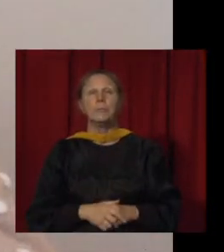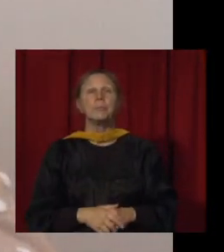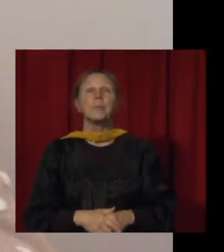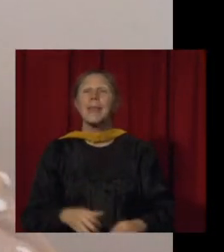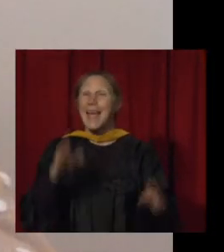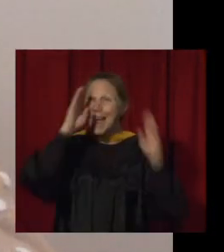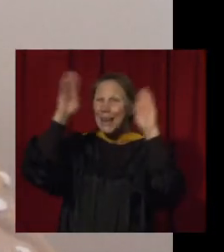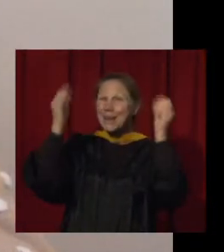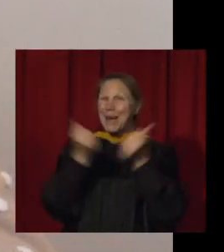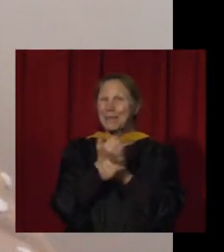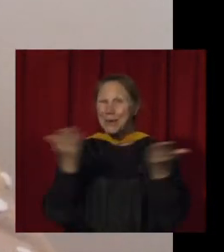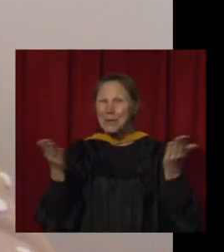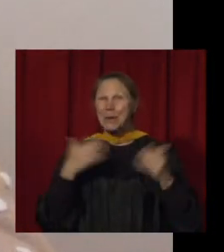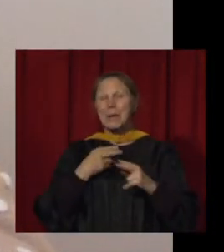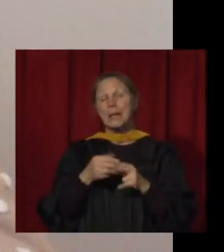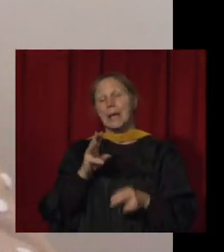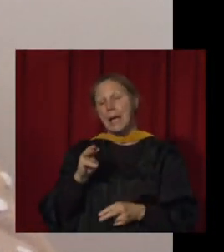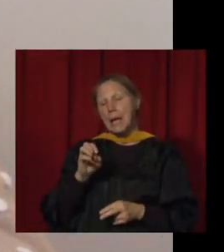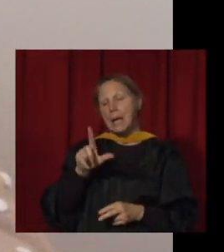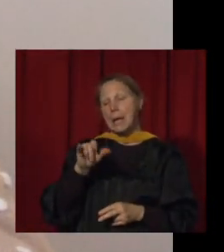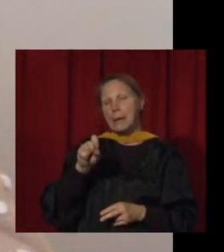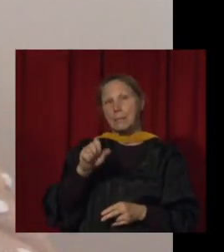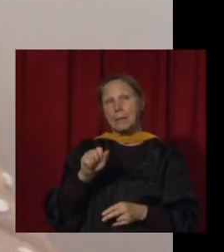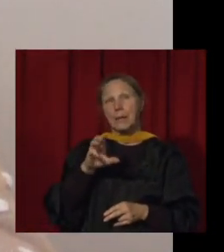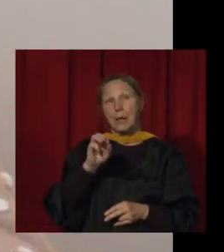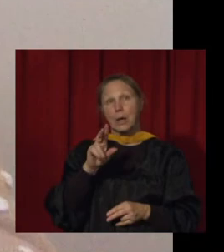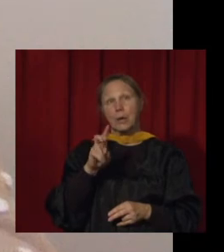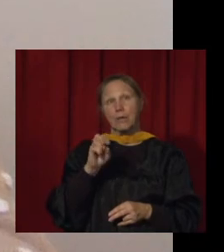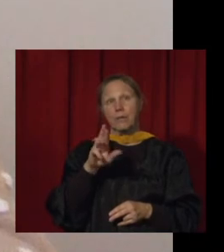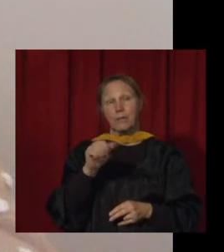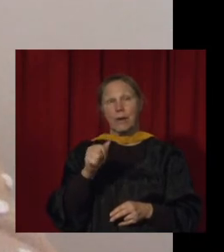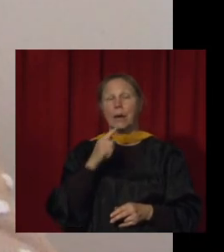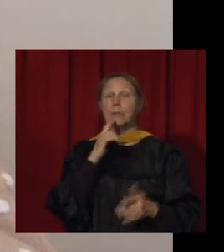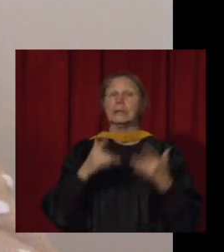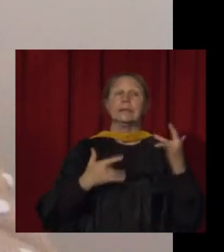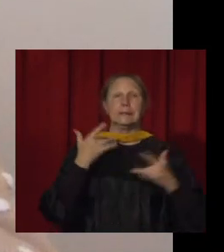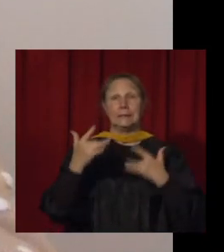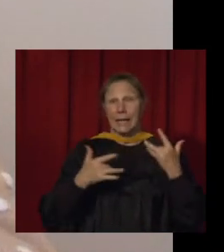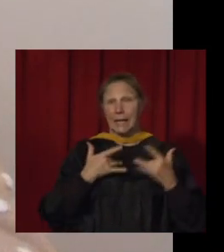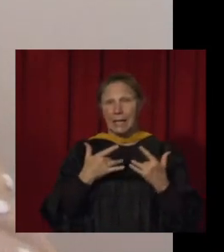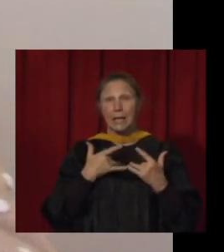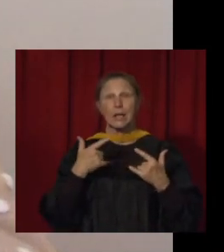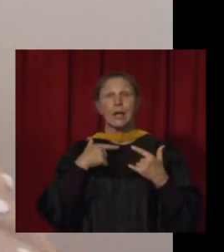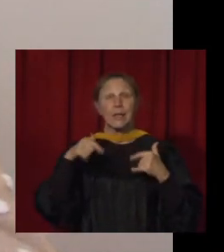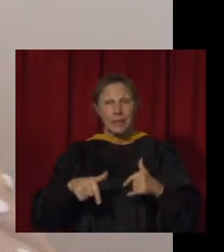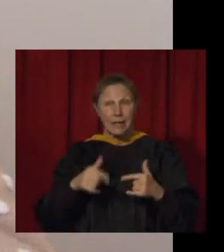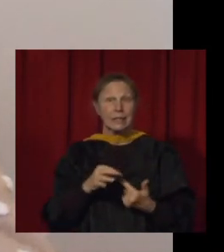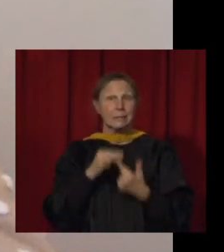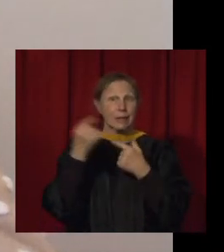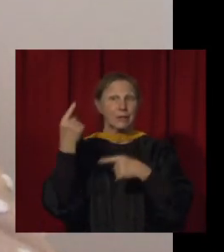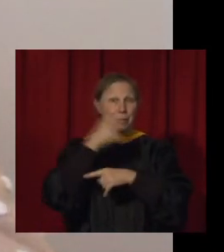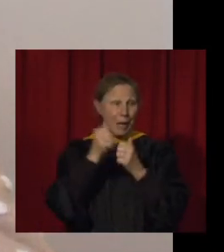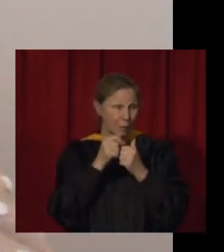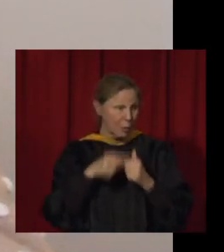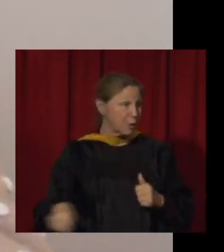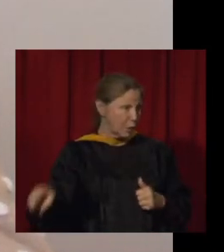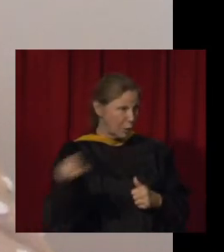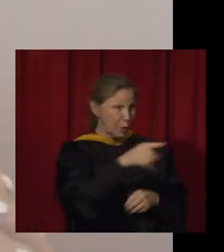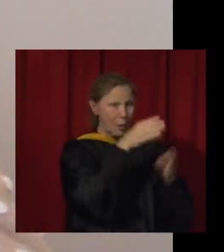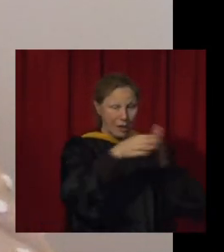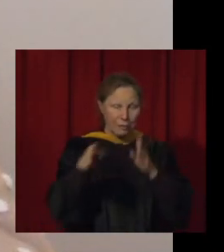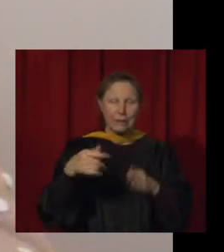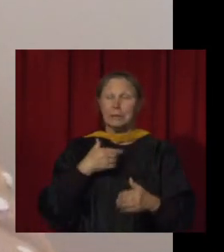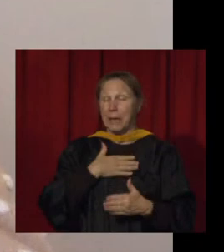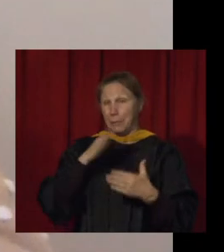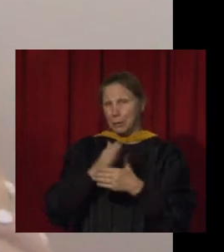Hello, everyone. My name is Melissa Corvera, and I am extremely honored to be sharing this special day with each and every one of